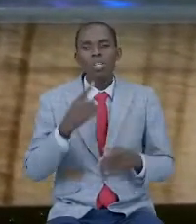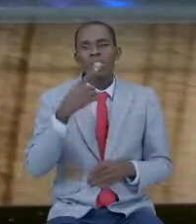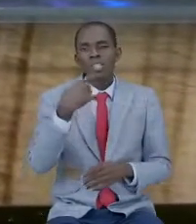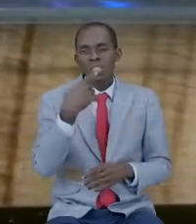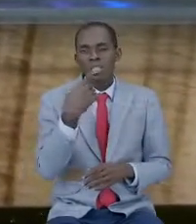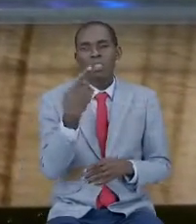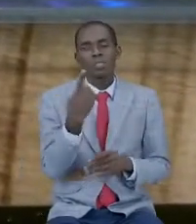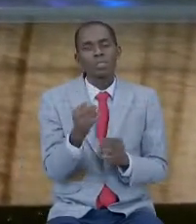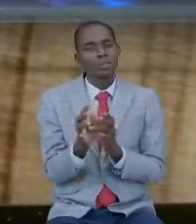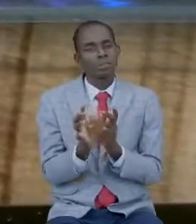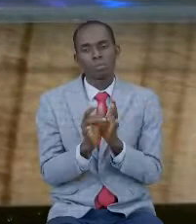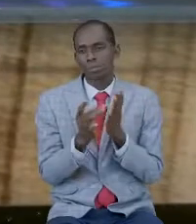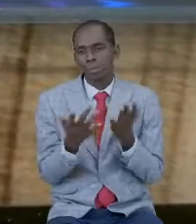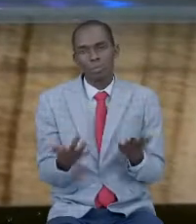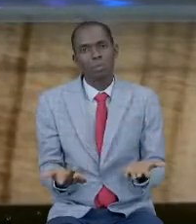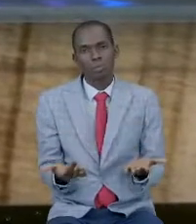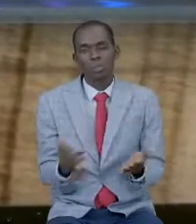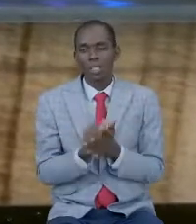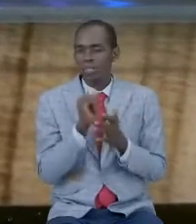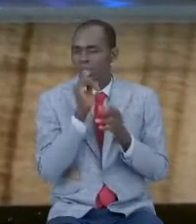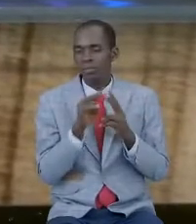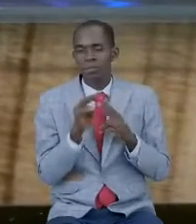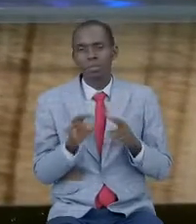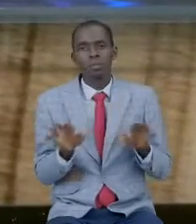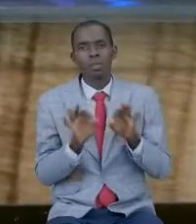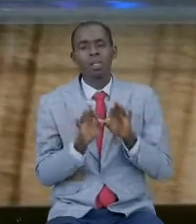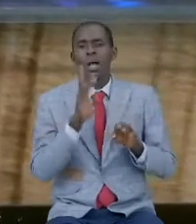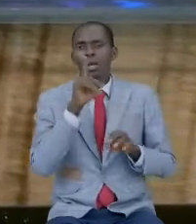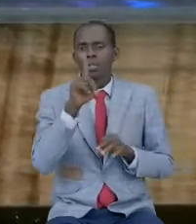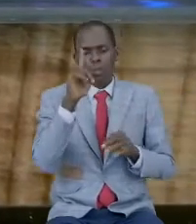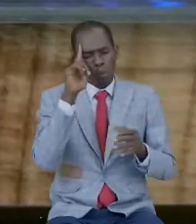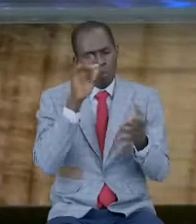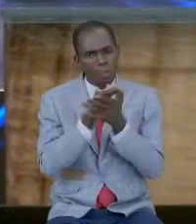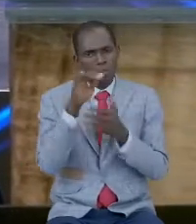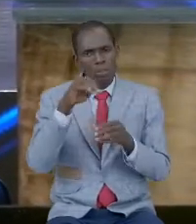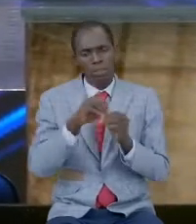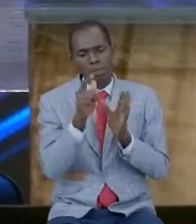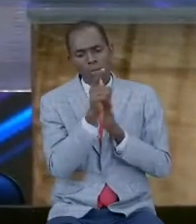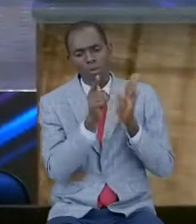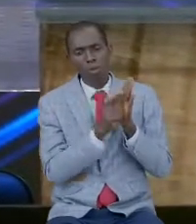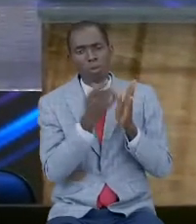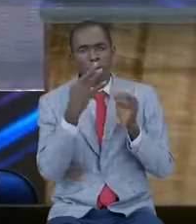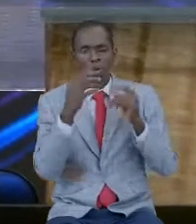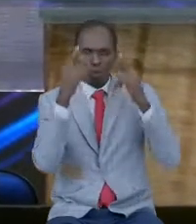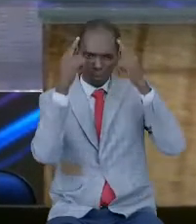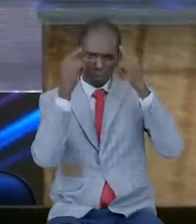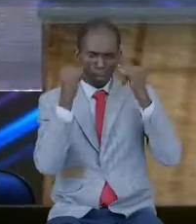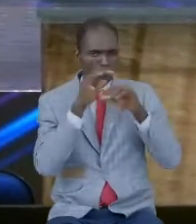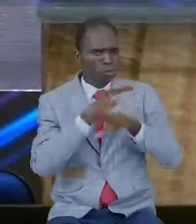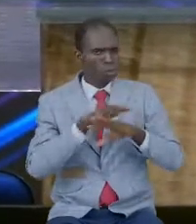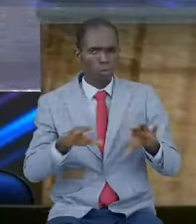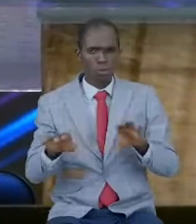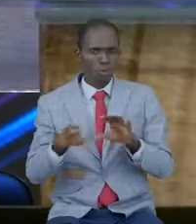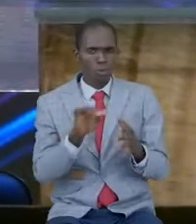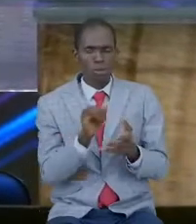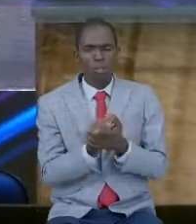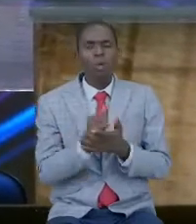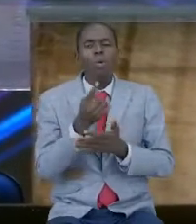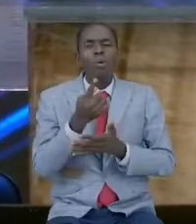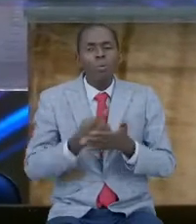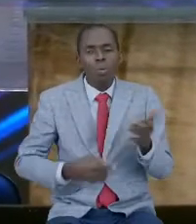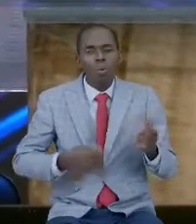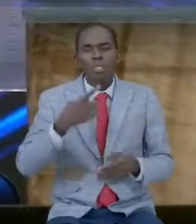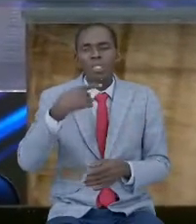the scripture? Are you believing in the law of Moses? Don't do that. What